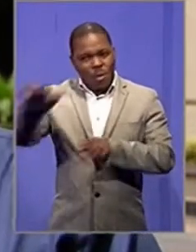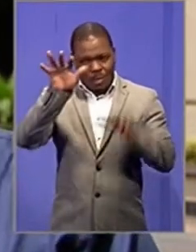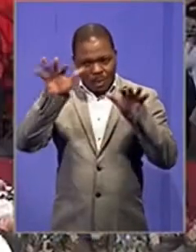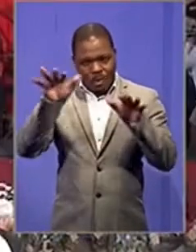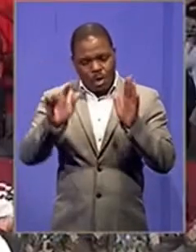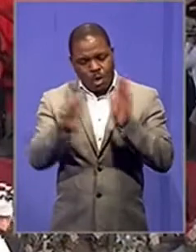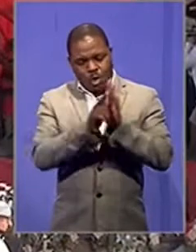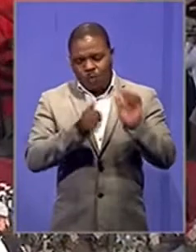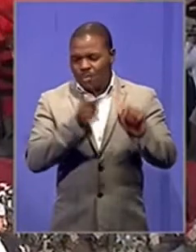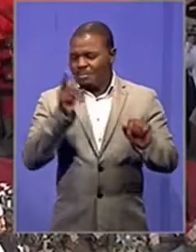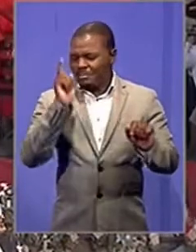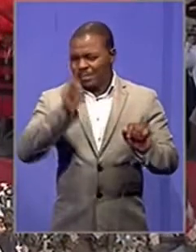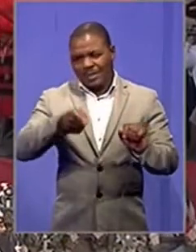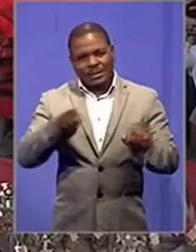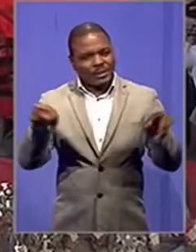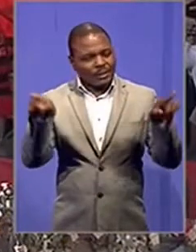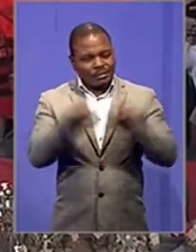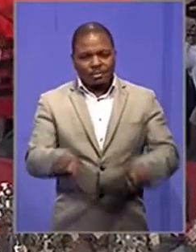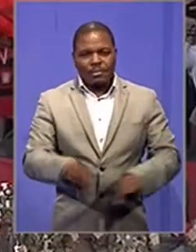everybody.